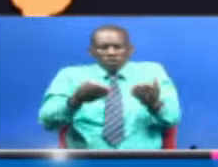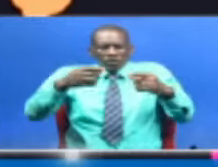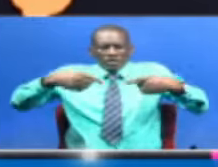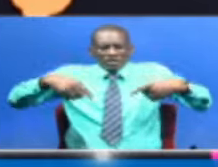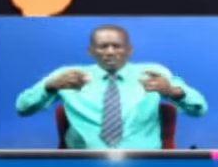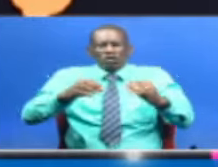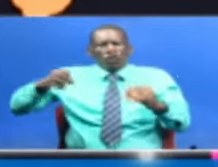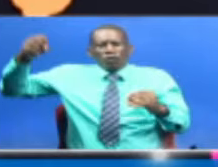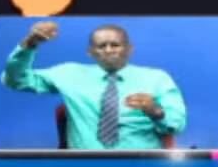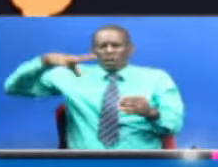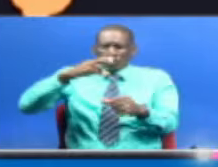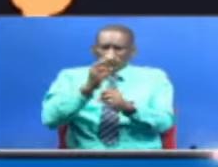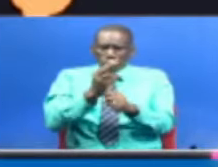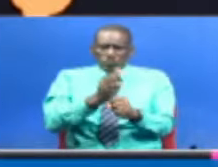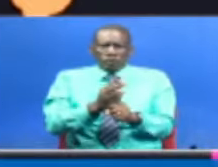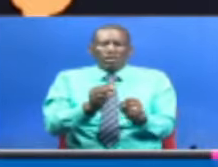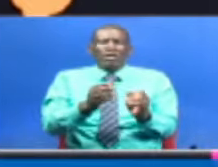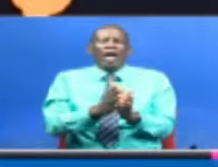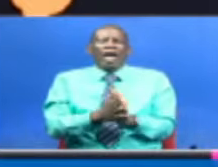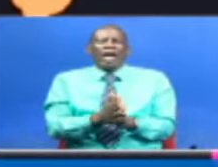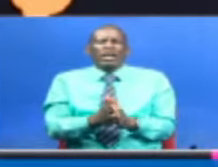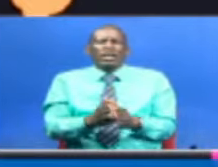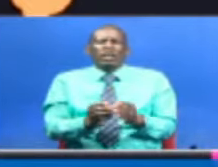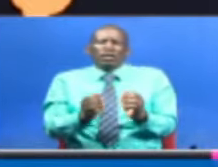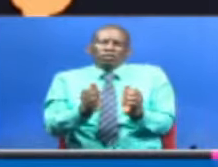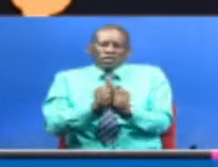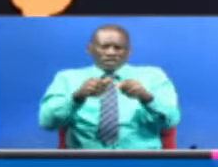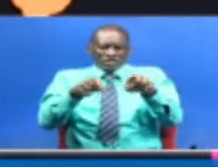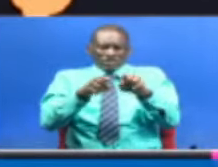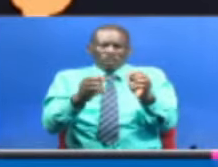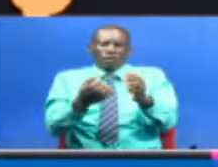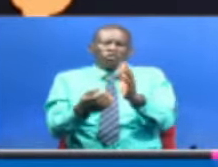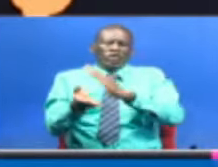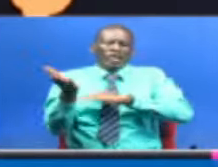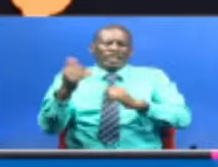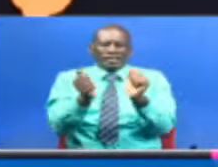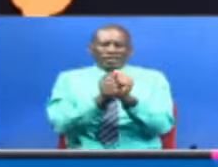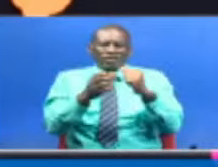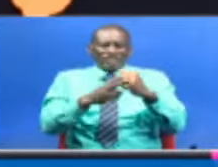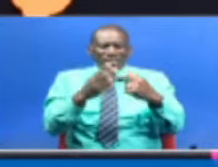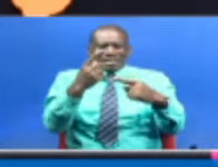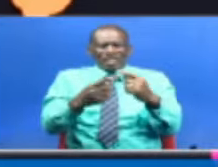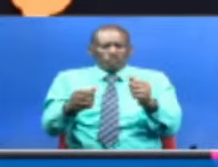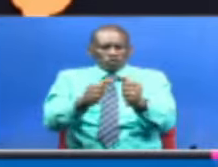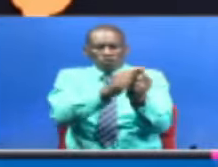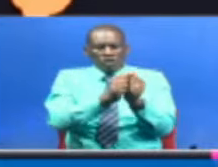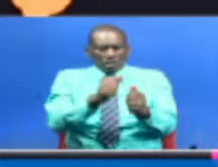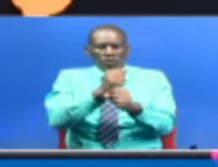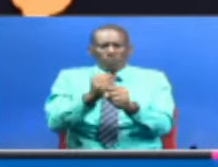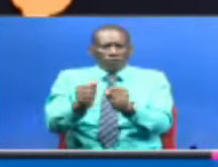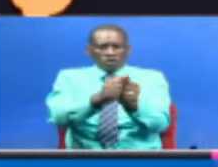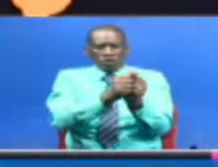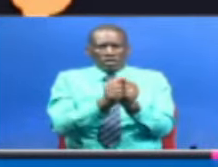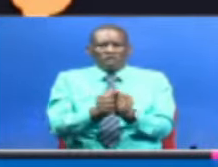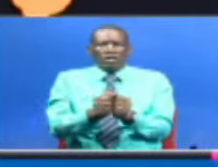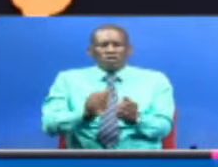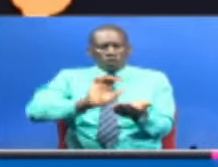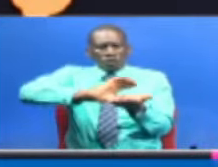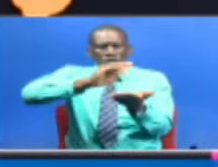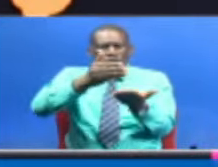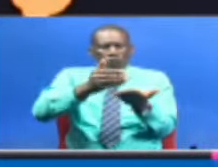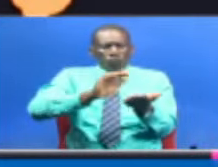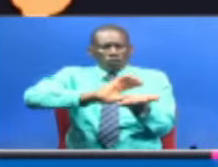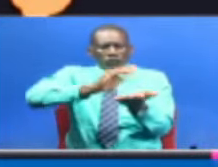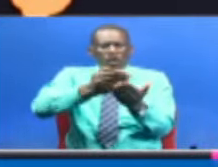power usage. And over the 17 years, we have jointly kind of worked together, of course, funded by the Ministry of